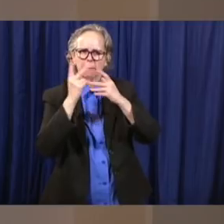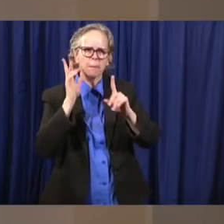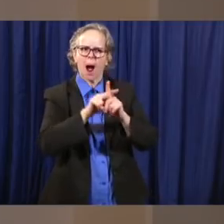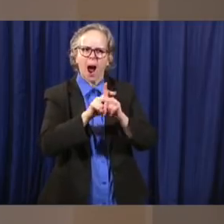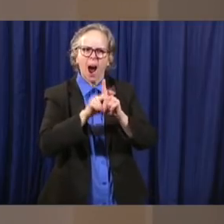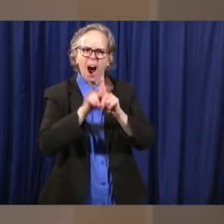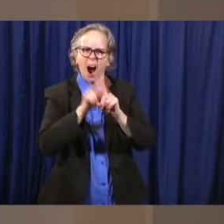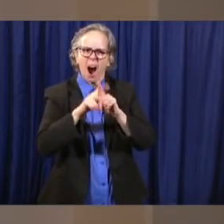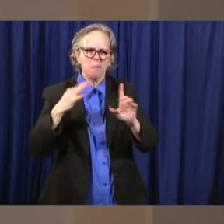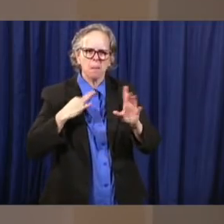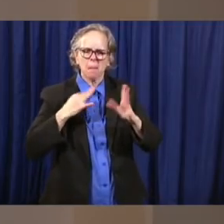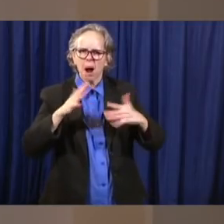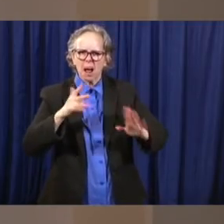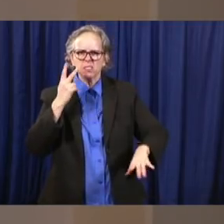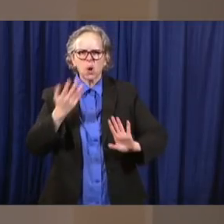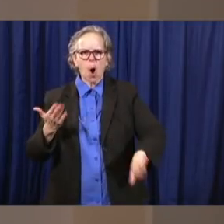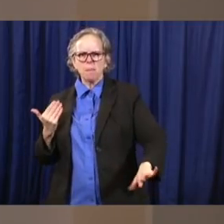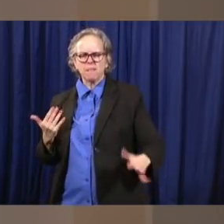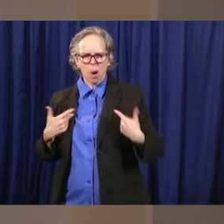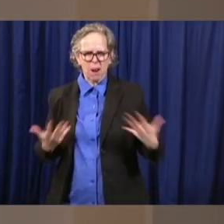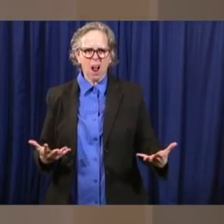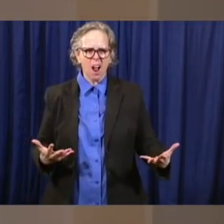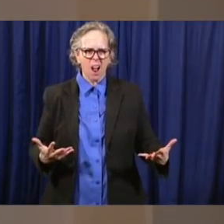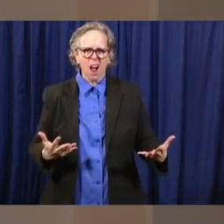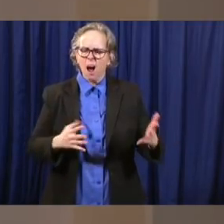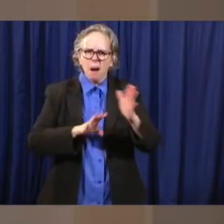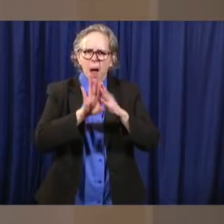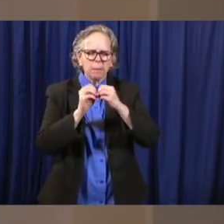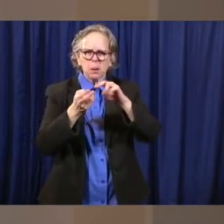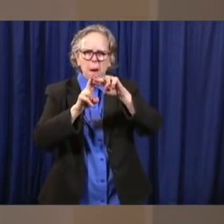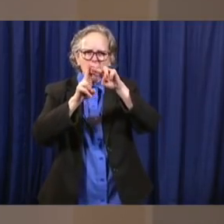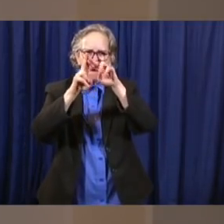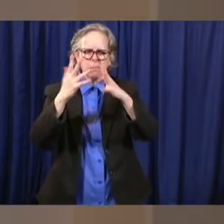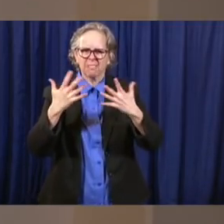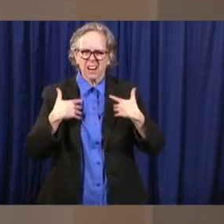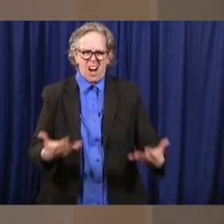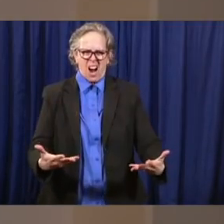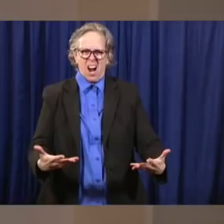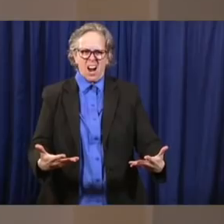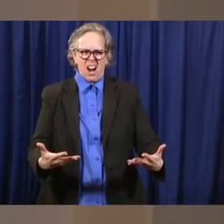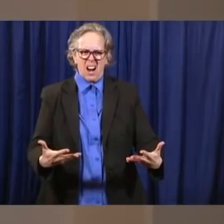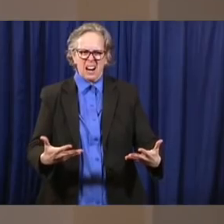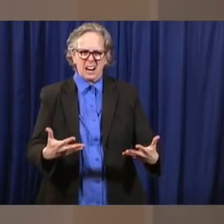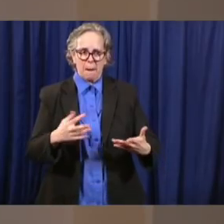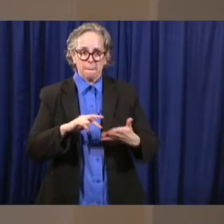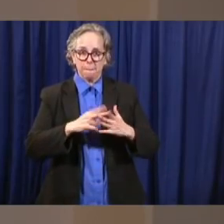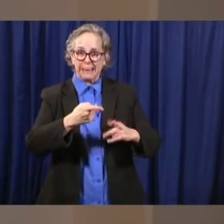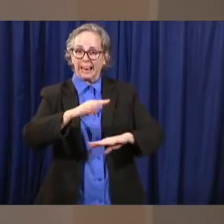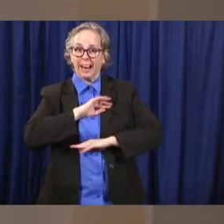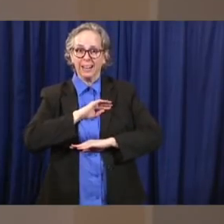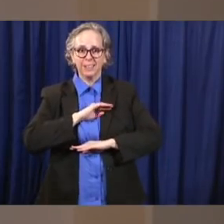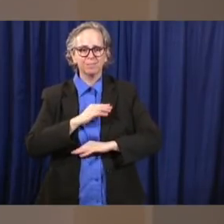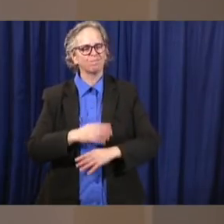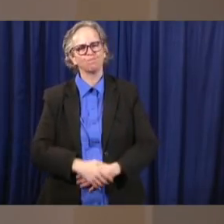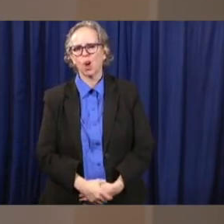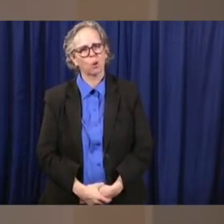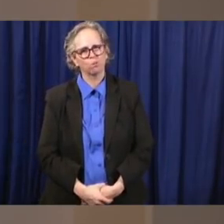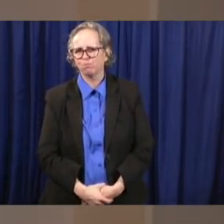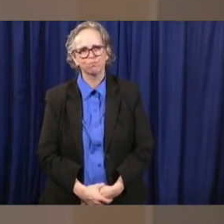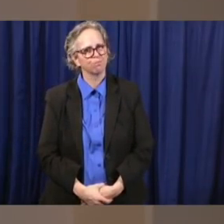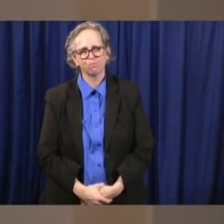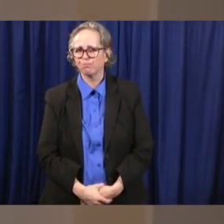claims that they're processing right now. But we still know that that doesn't mean that everybody has a great experience. And